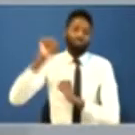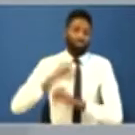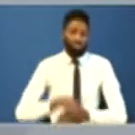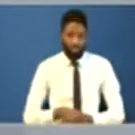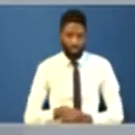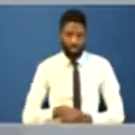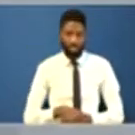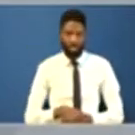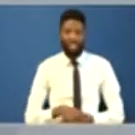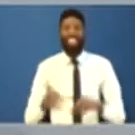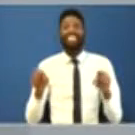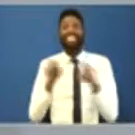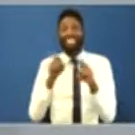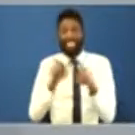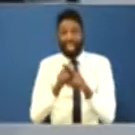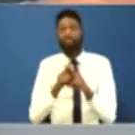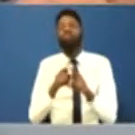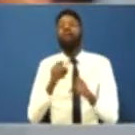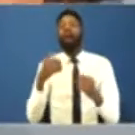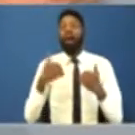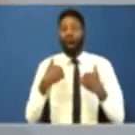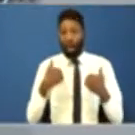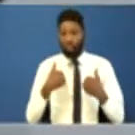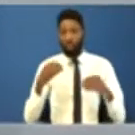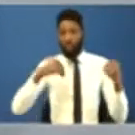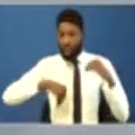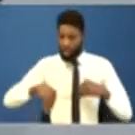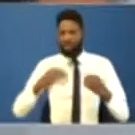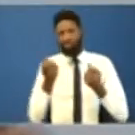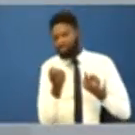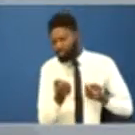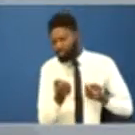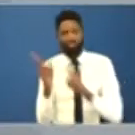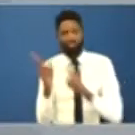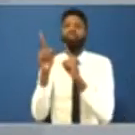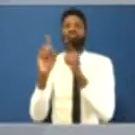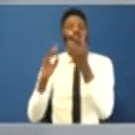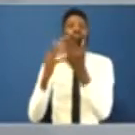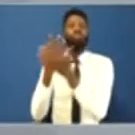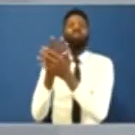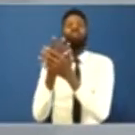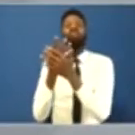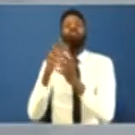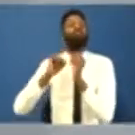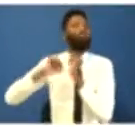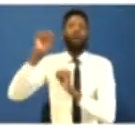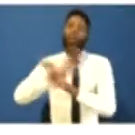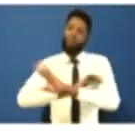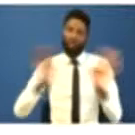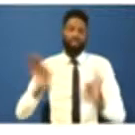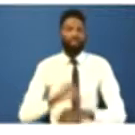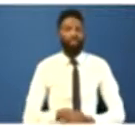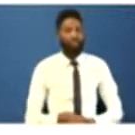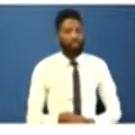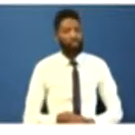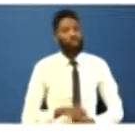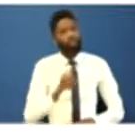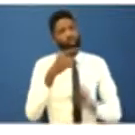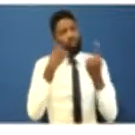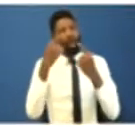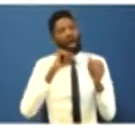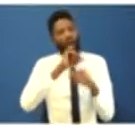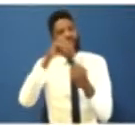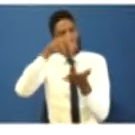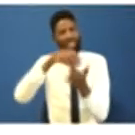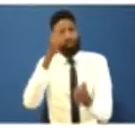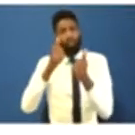next man up you're corrupt go to the gallows i think that's the only way you've talked about a case that is yet to be